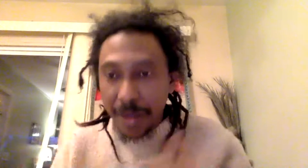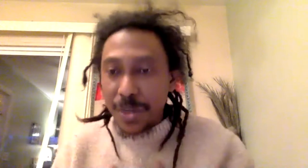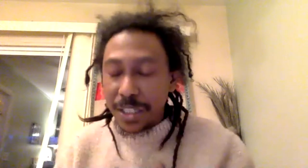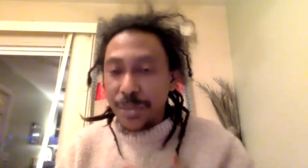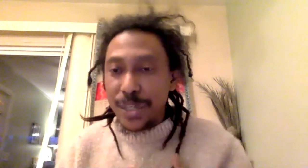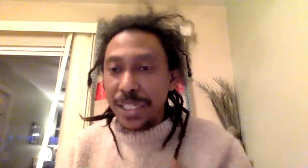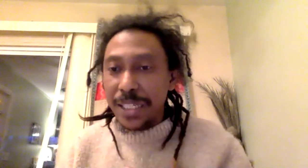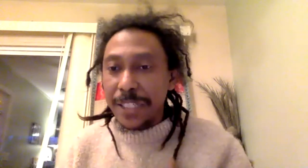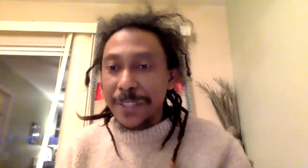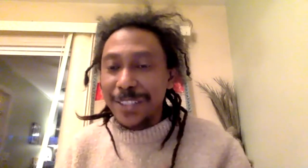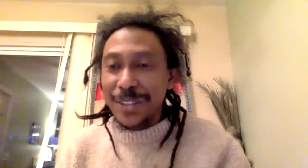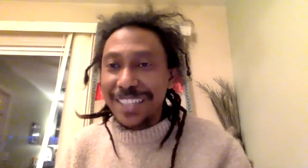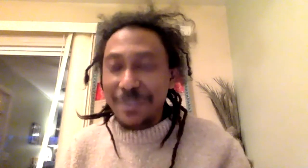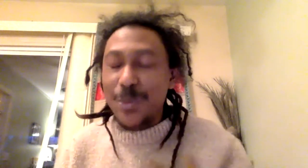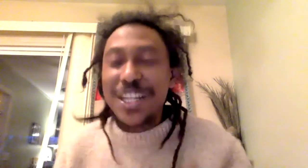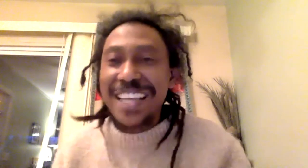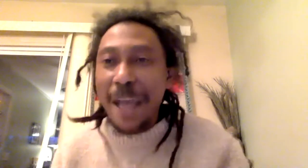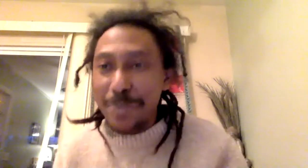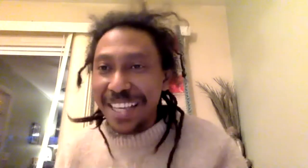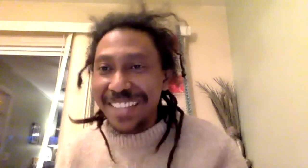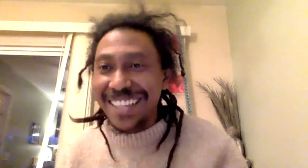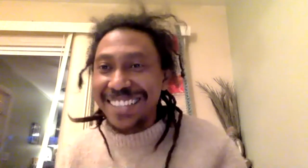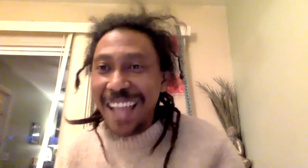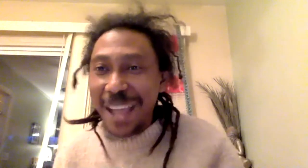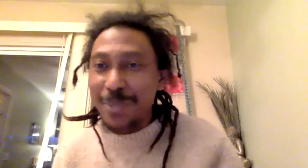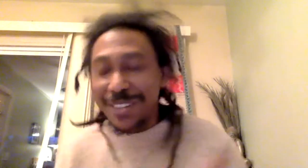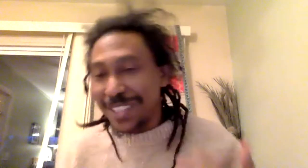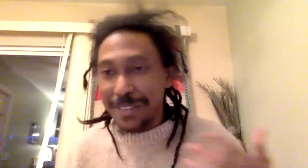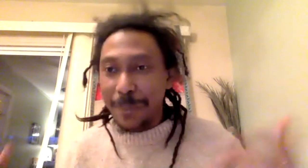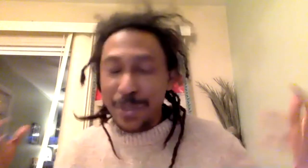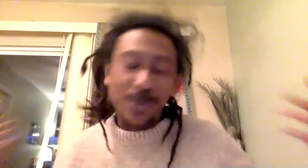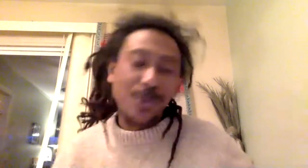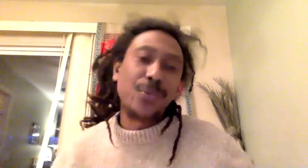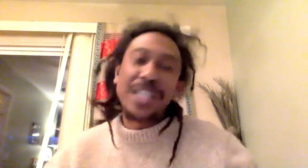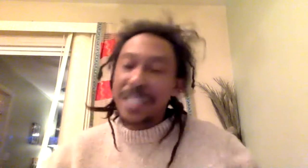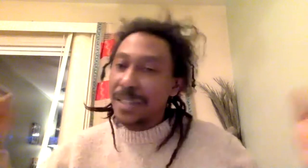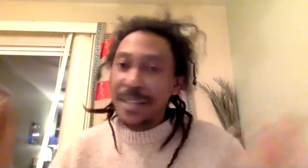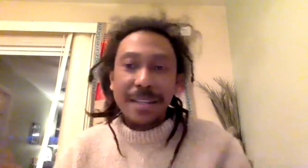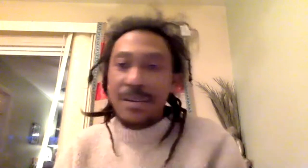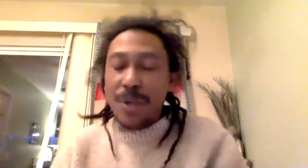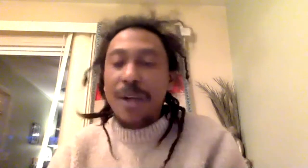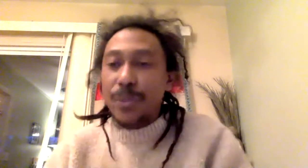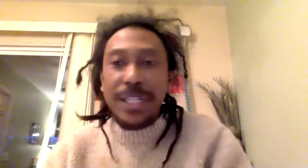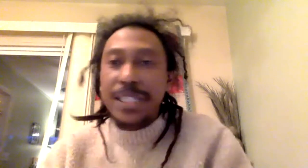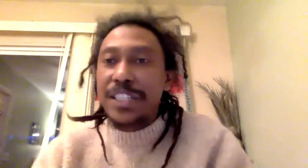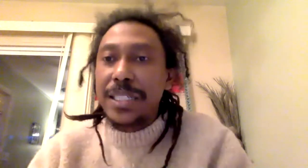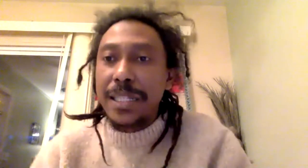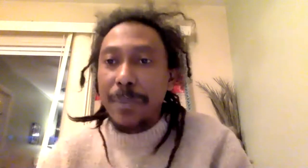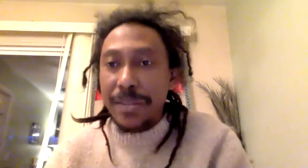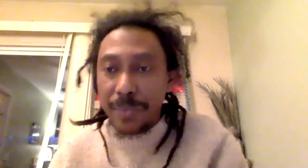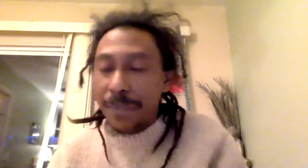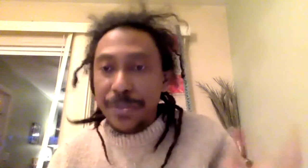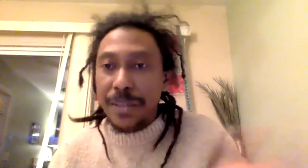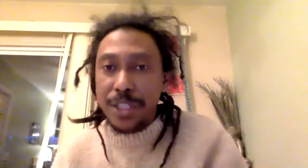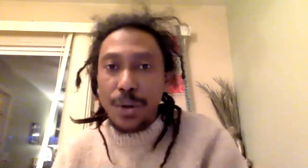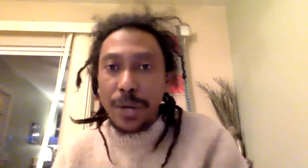I was really, you know, really happy at that time because the people really, wow, really